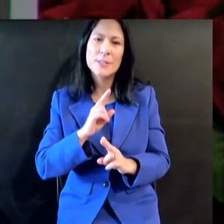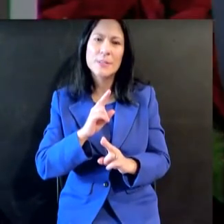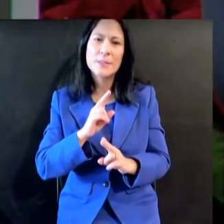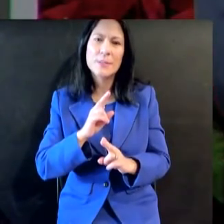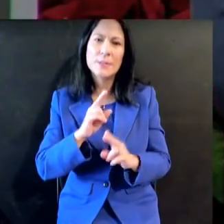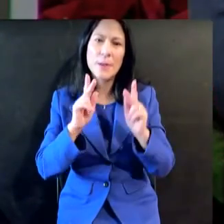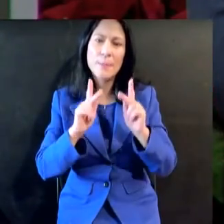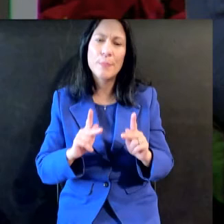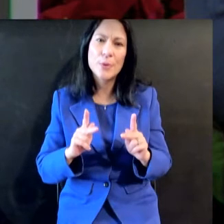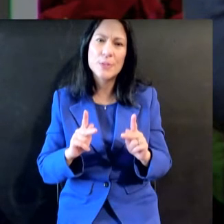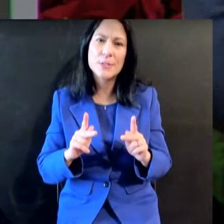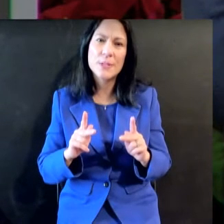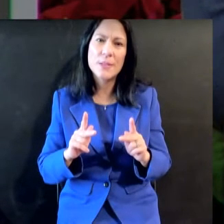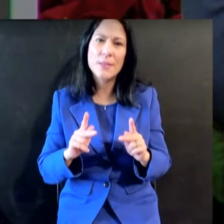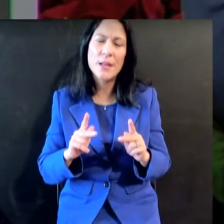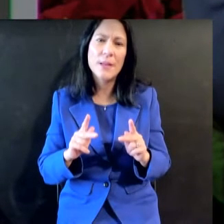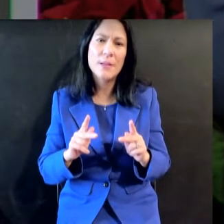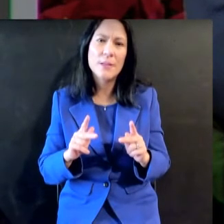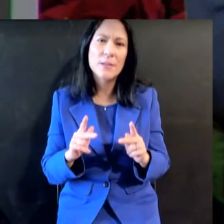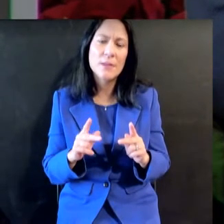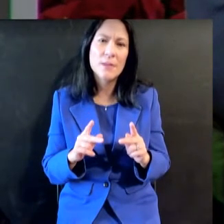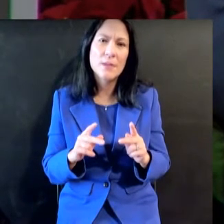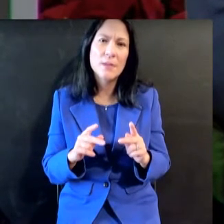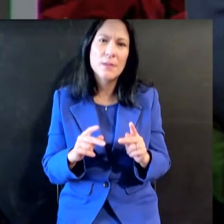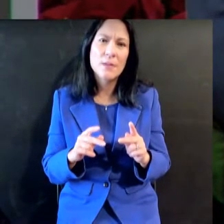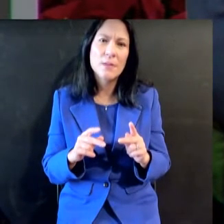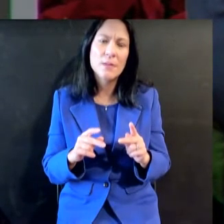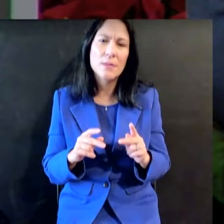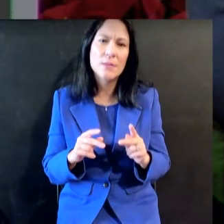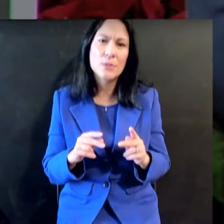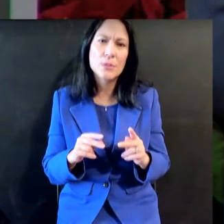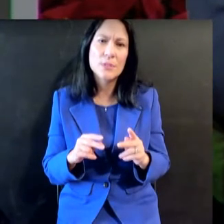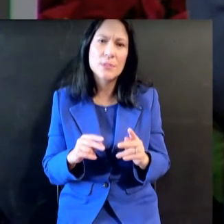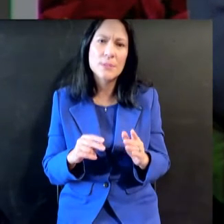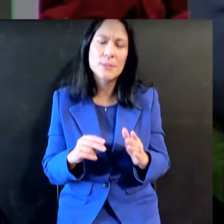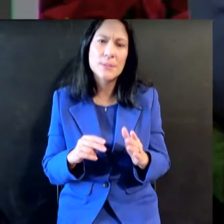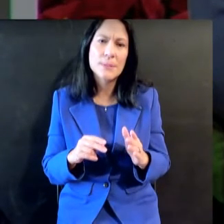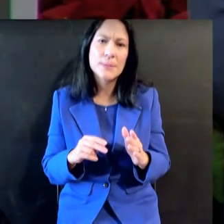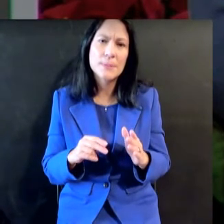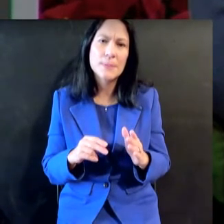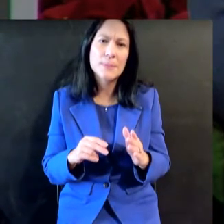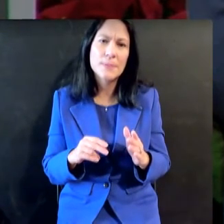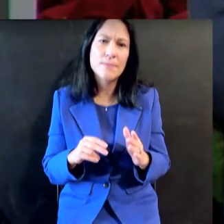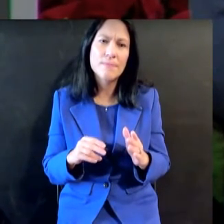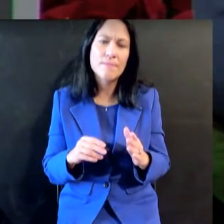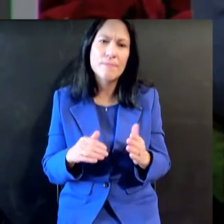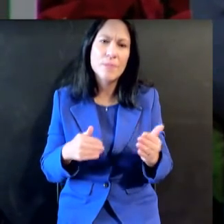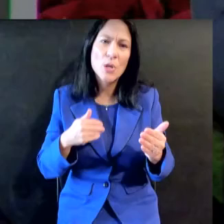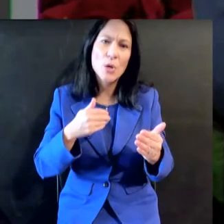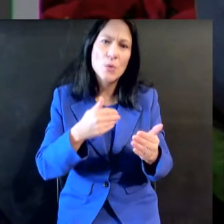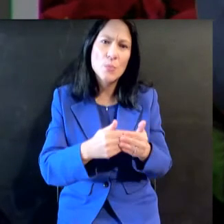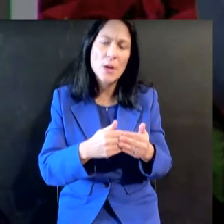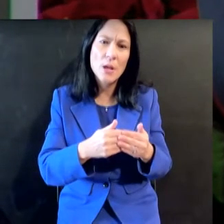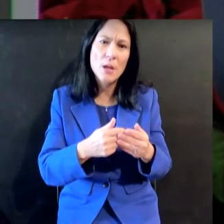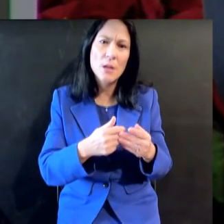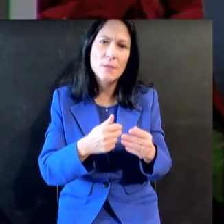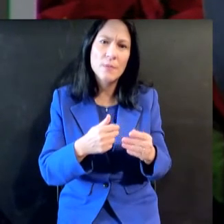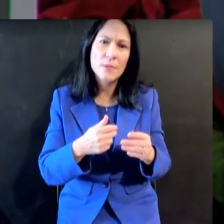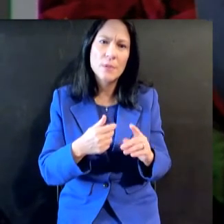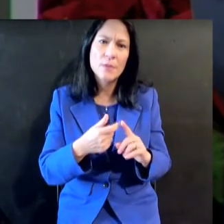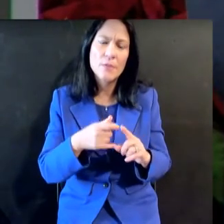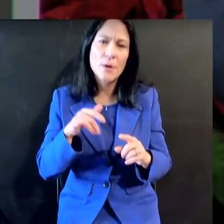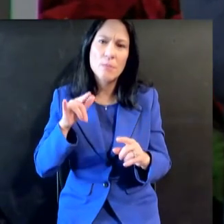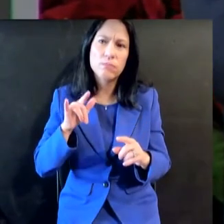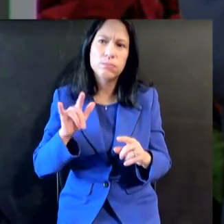someone who literally just got off the boat or the plane last week and has been set down in the middle of this